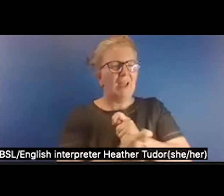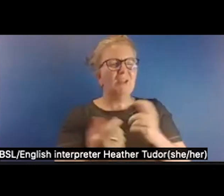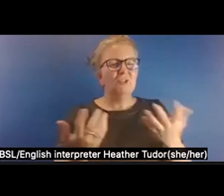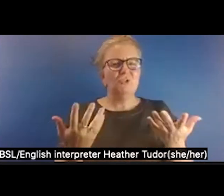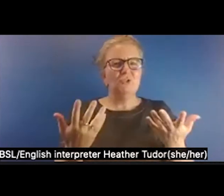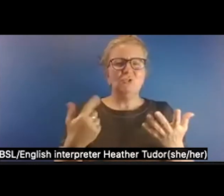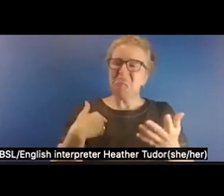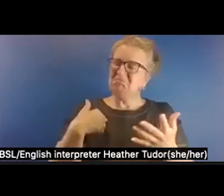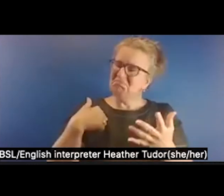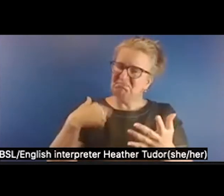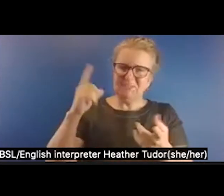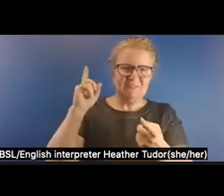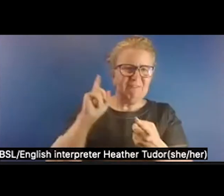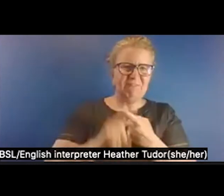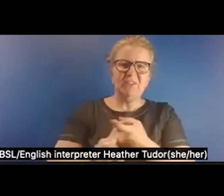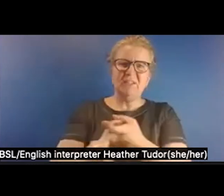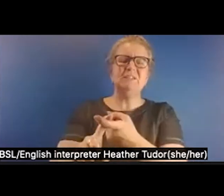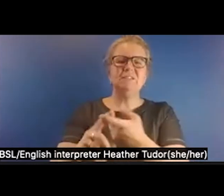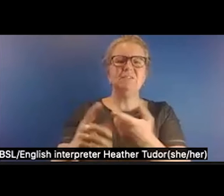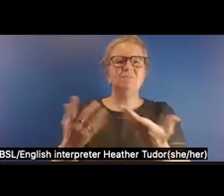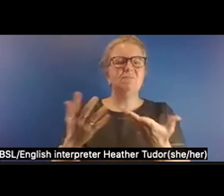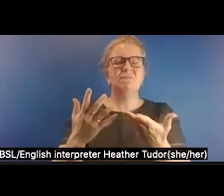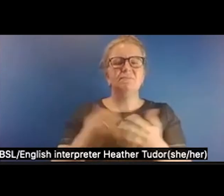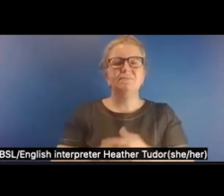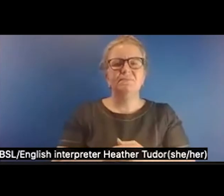unfair. Yeah.